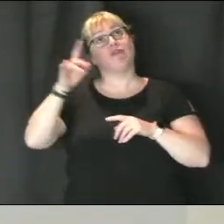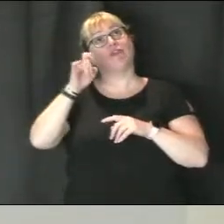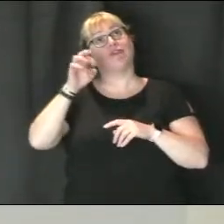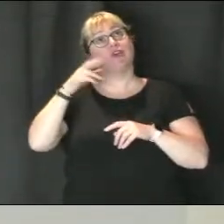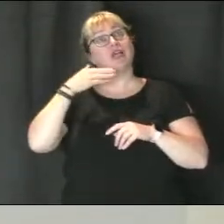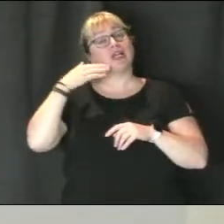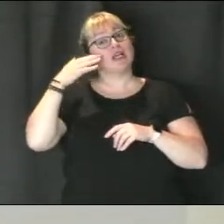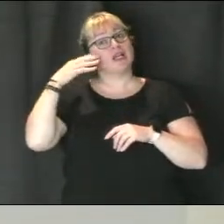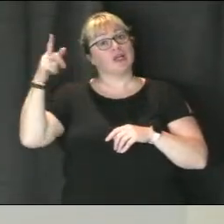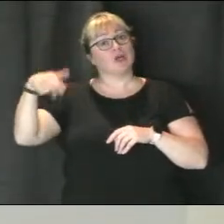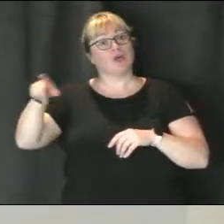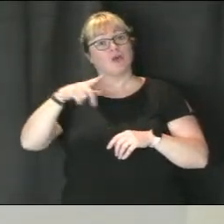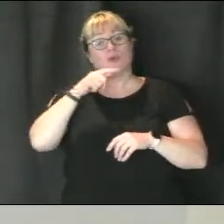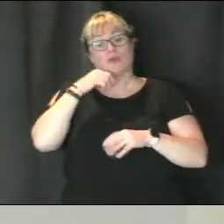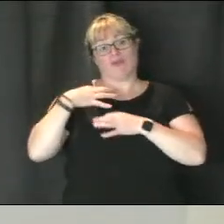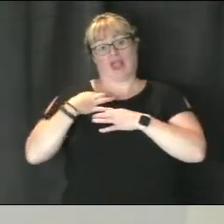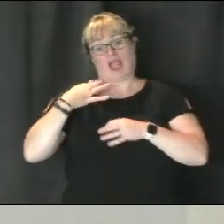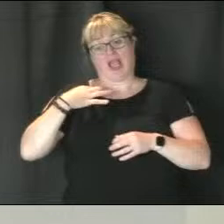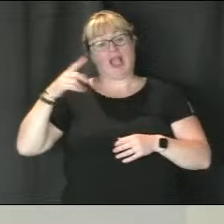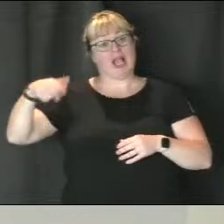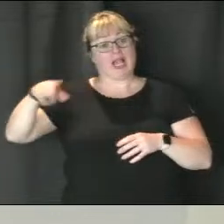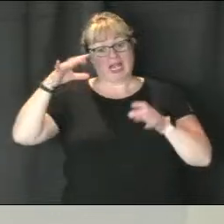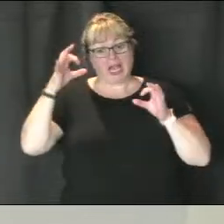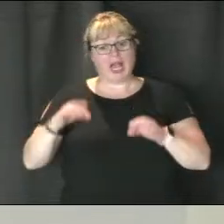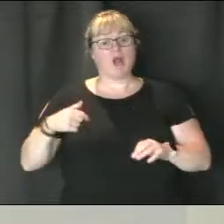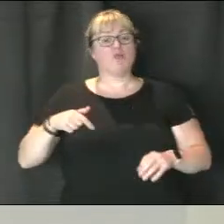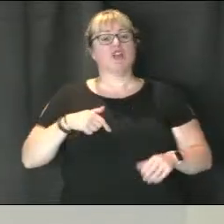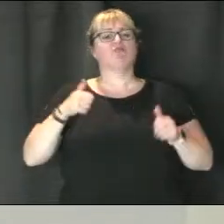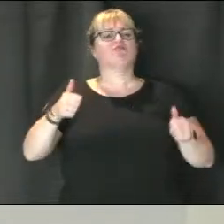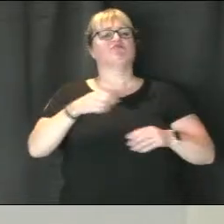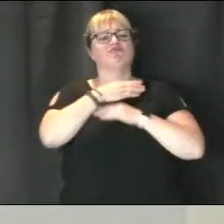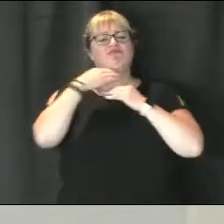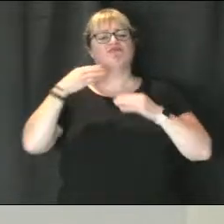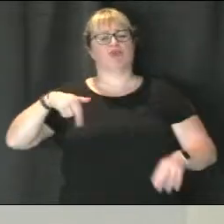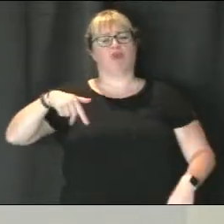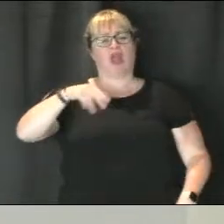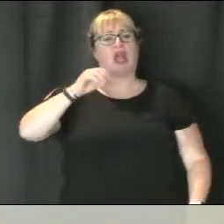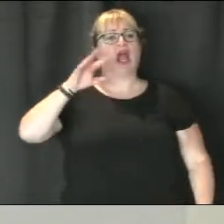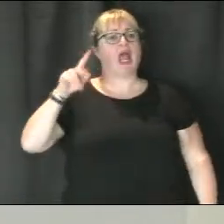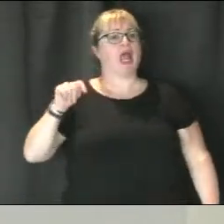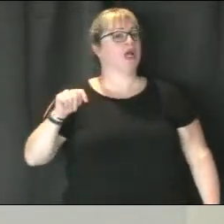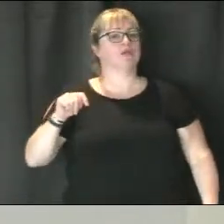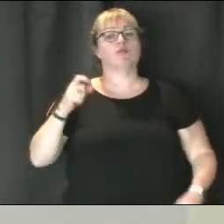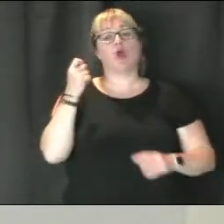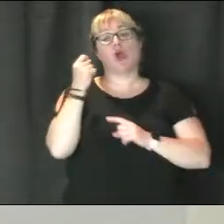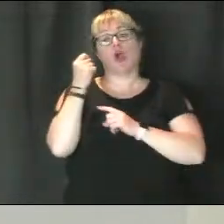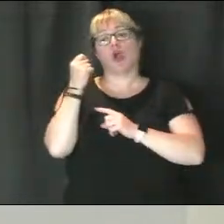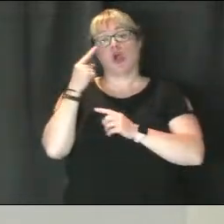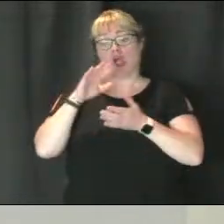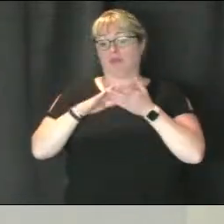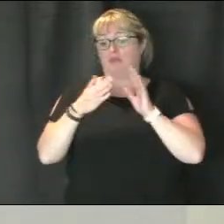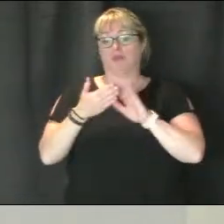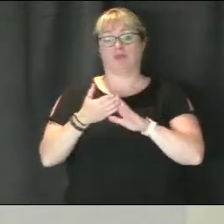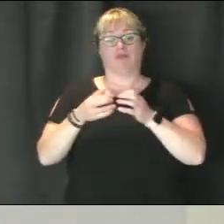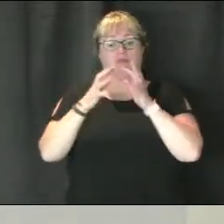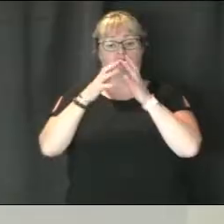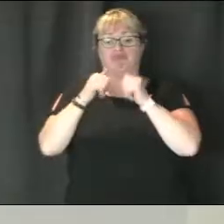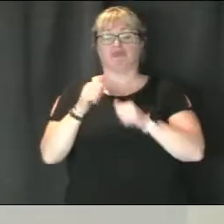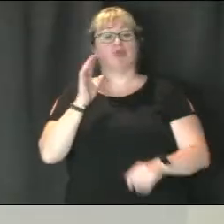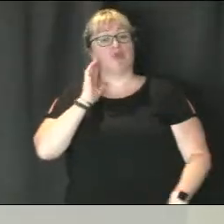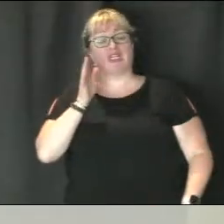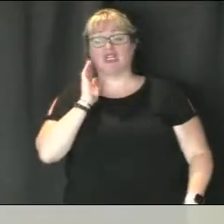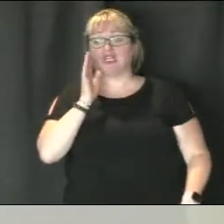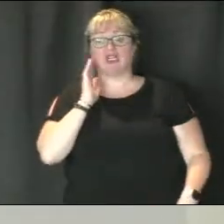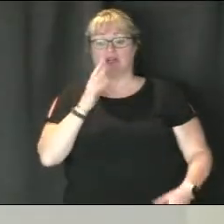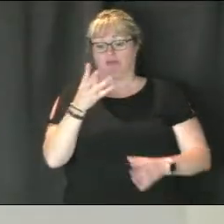who volunteer in our different groups decided we're all walking out, we're finished, our community would totally collapse. Totally collapse.